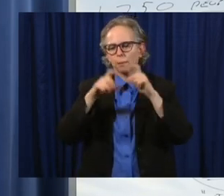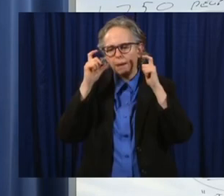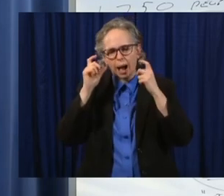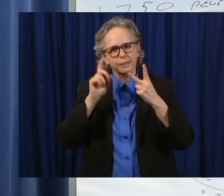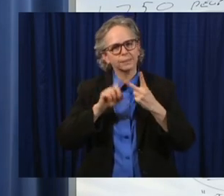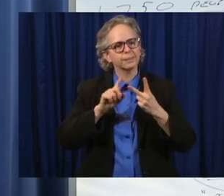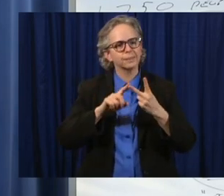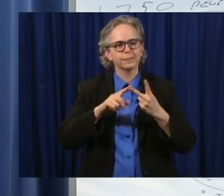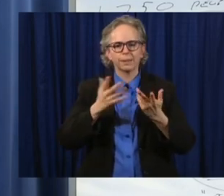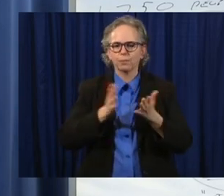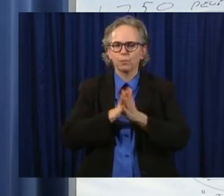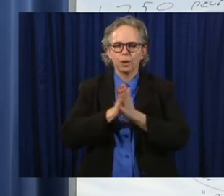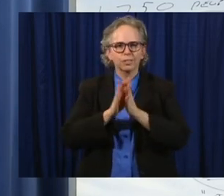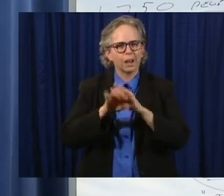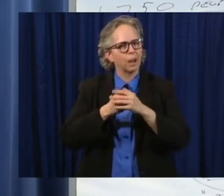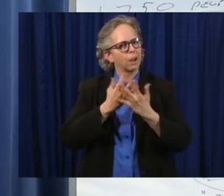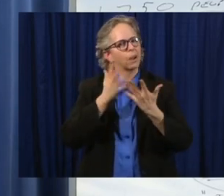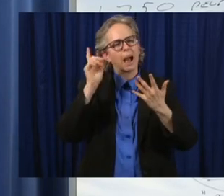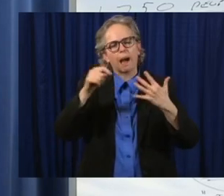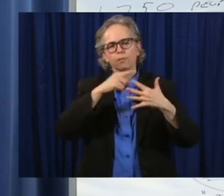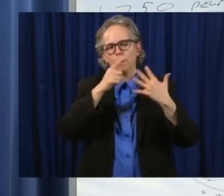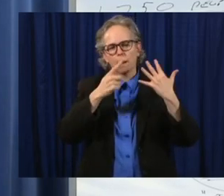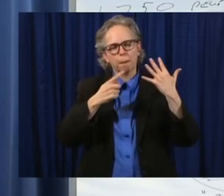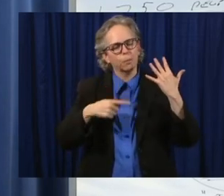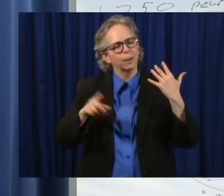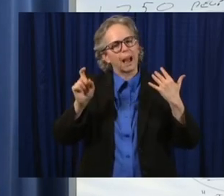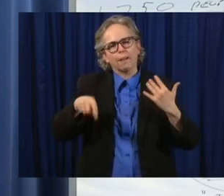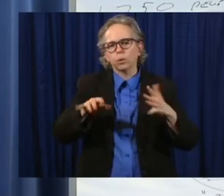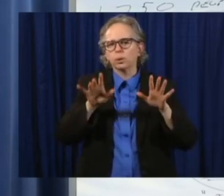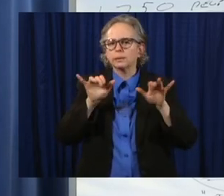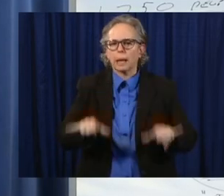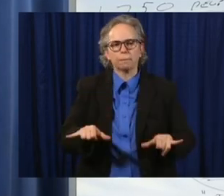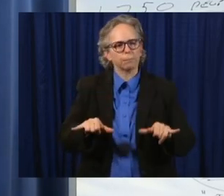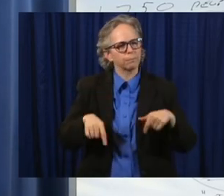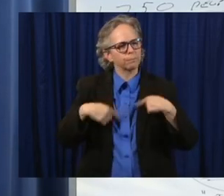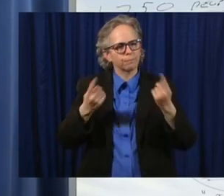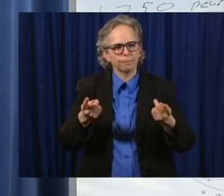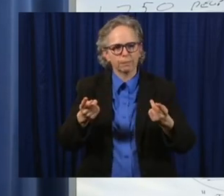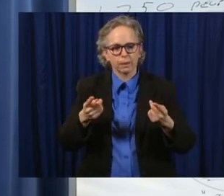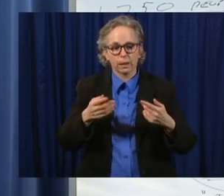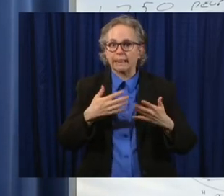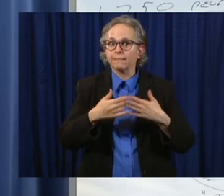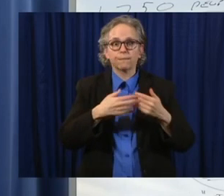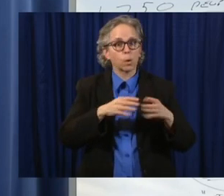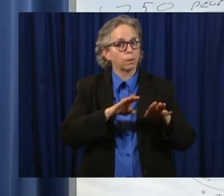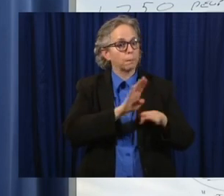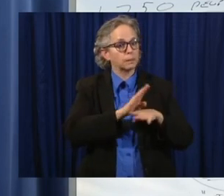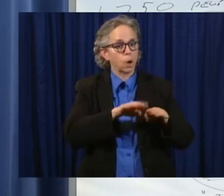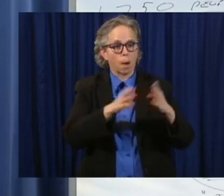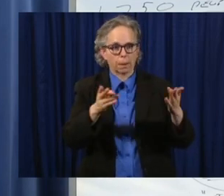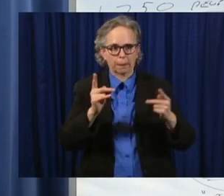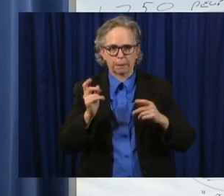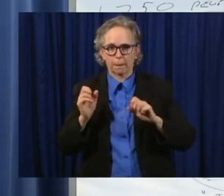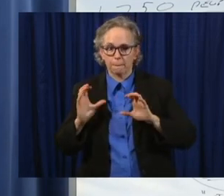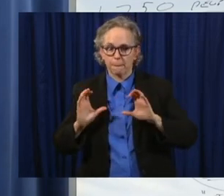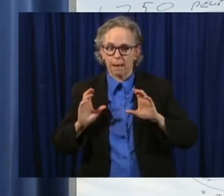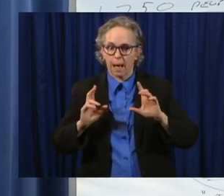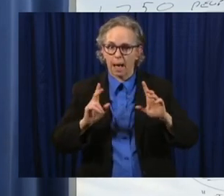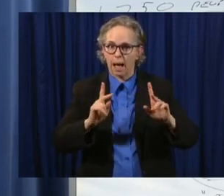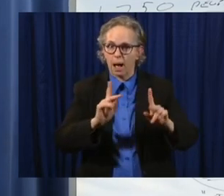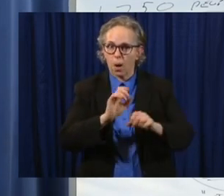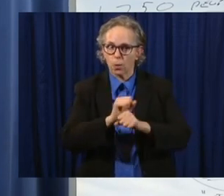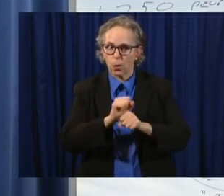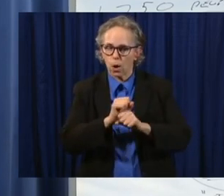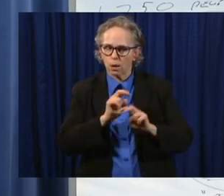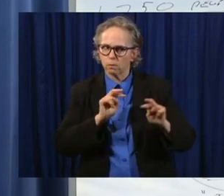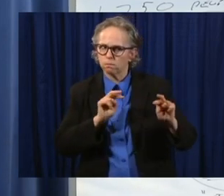do those things. And as we start back and people go back out to enter the workforce, we want to make